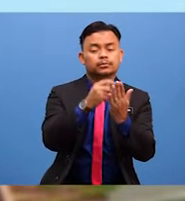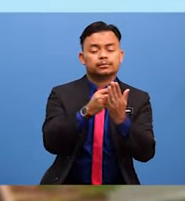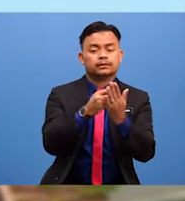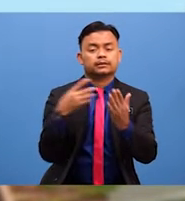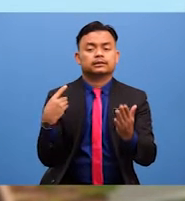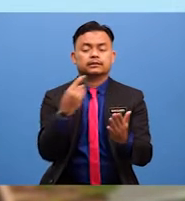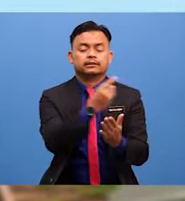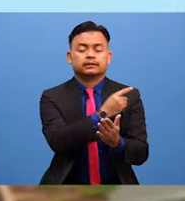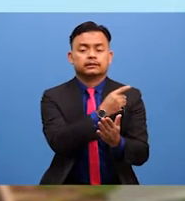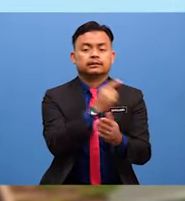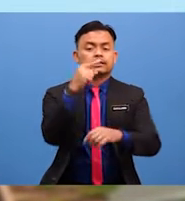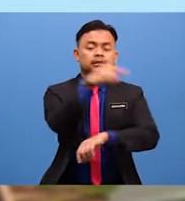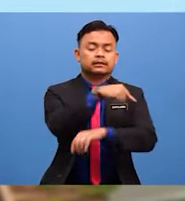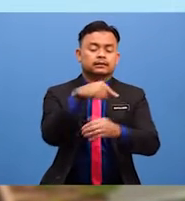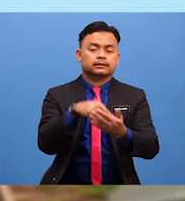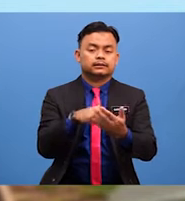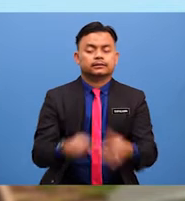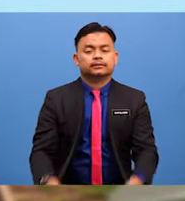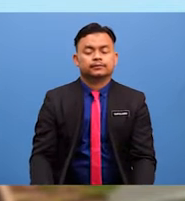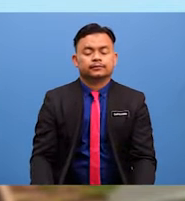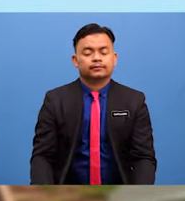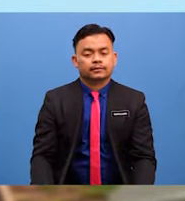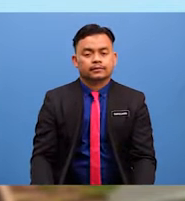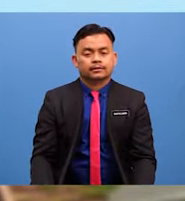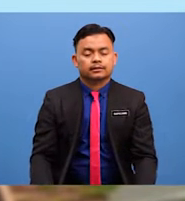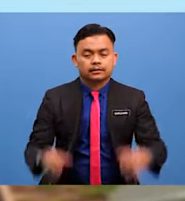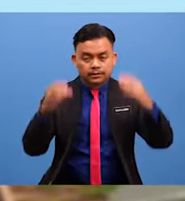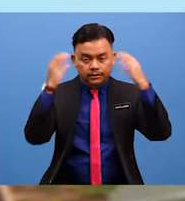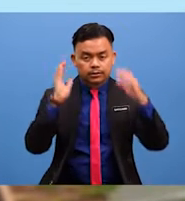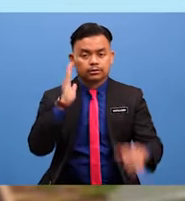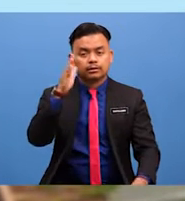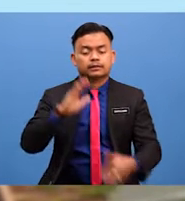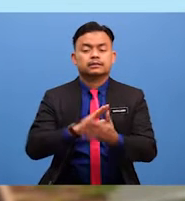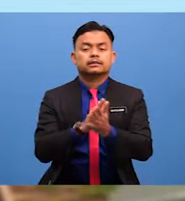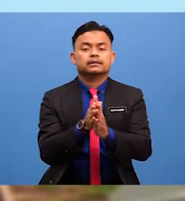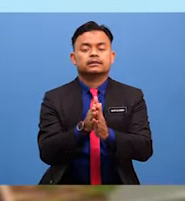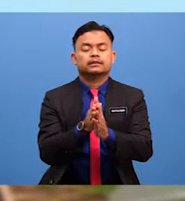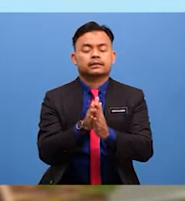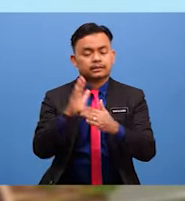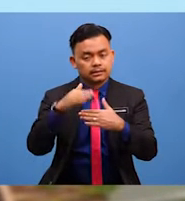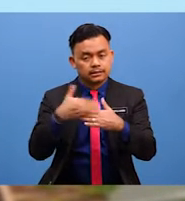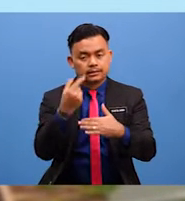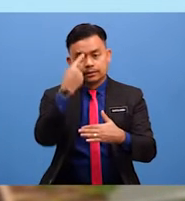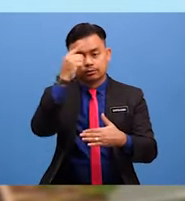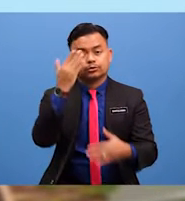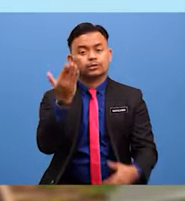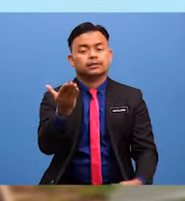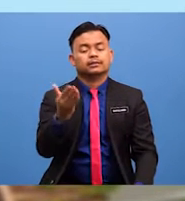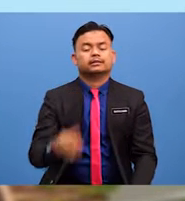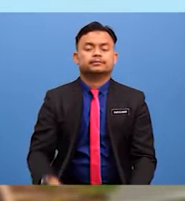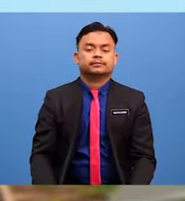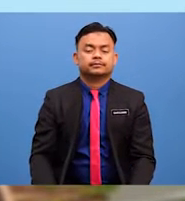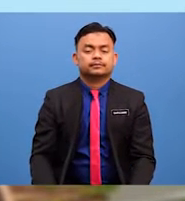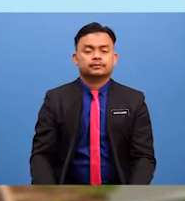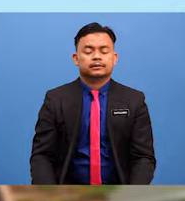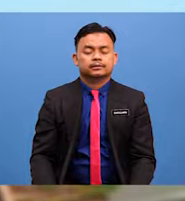my list. I am going to make this easier for you. Only the first letter is missing in the list. As